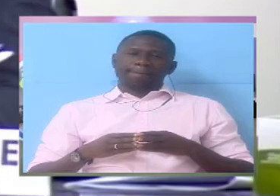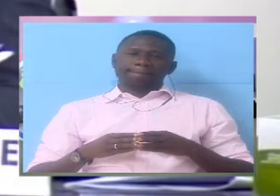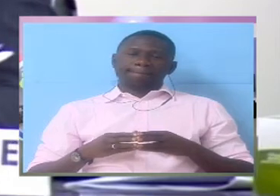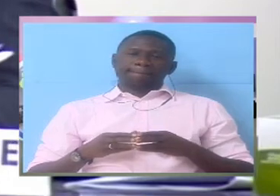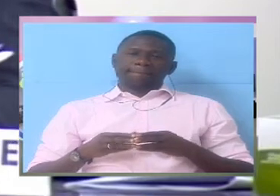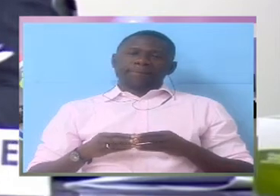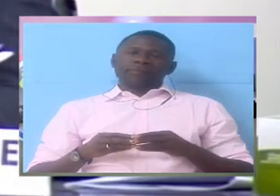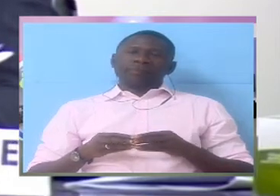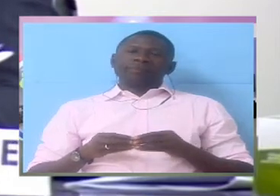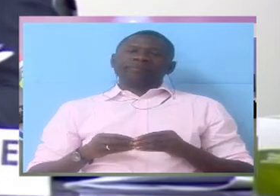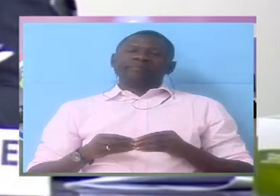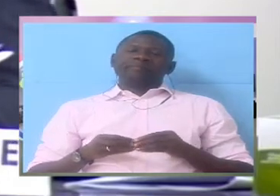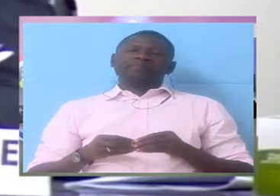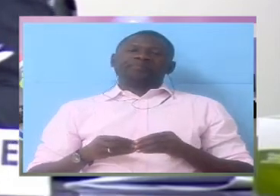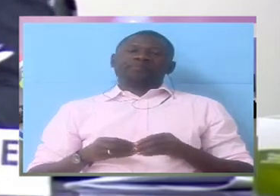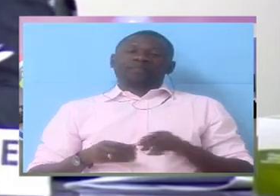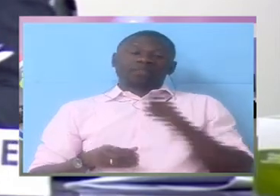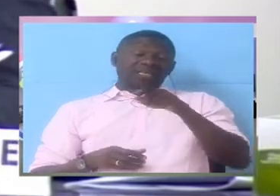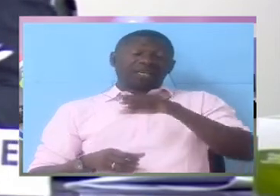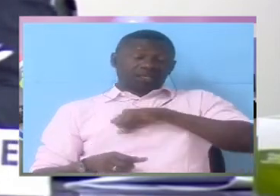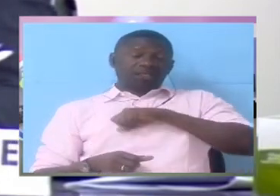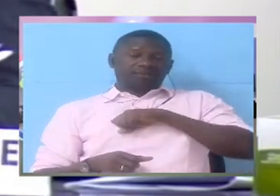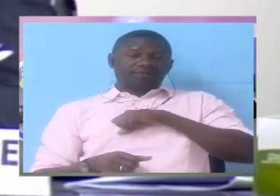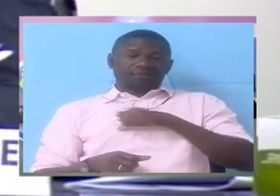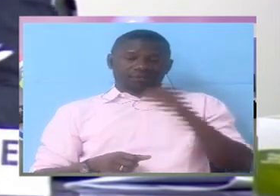That by itself is a